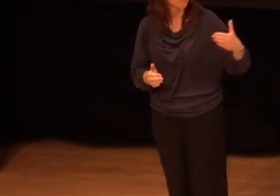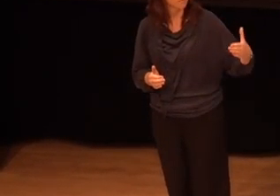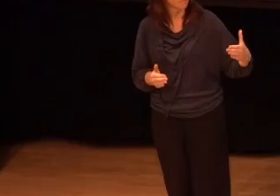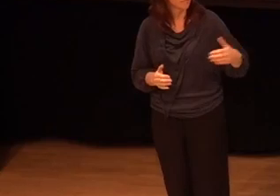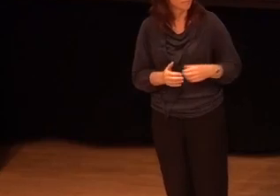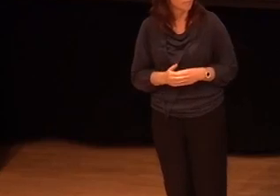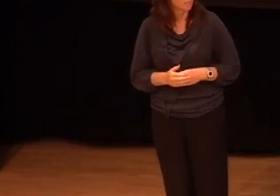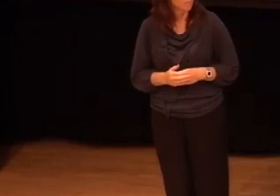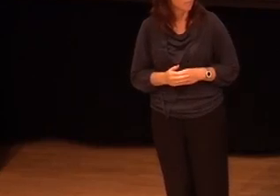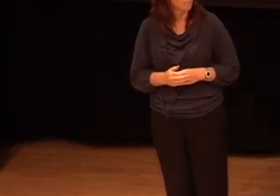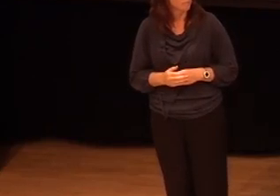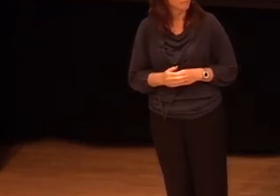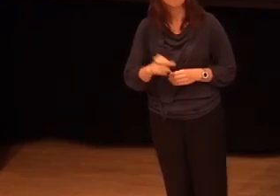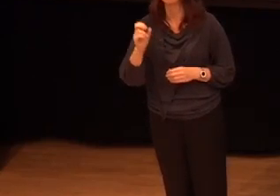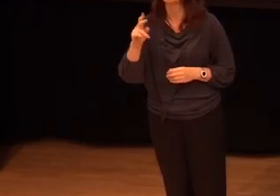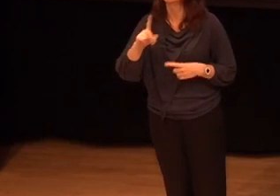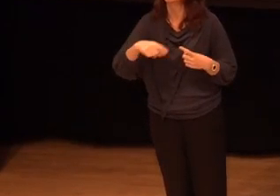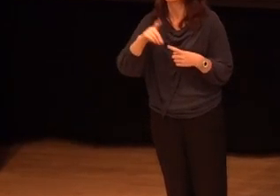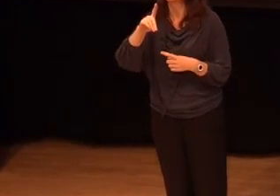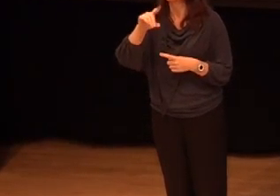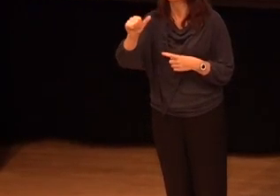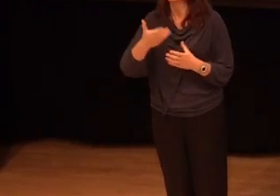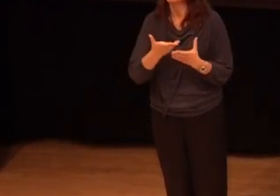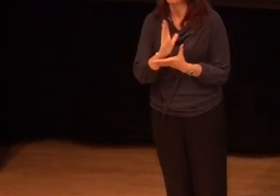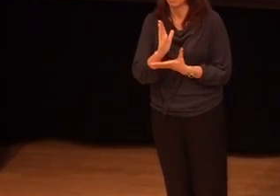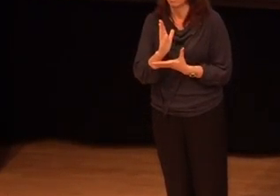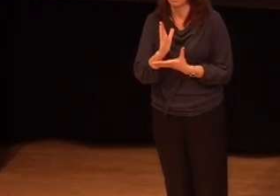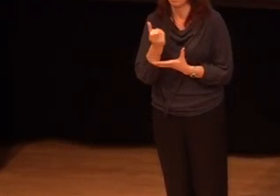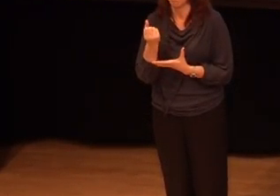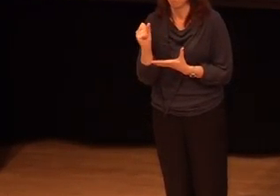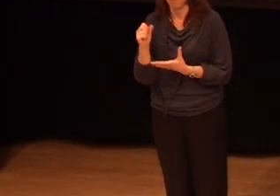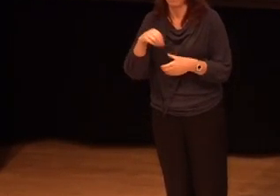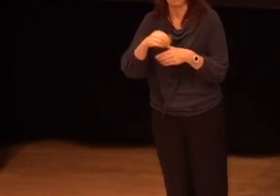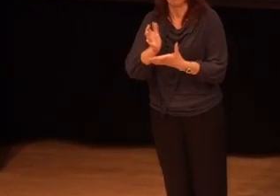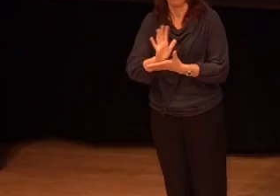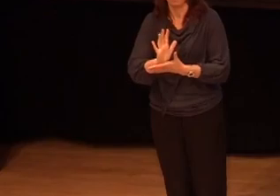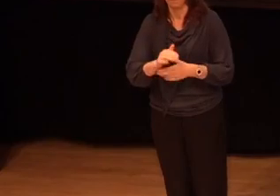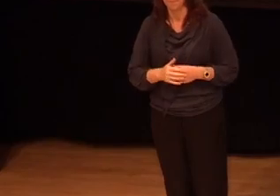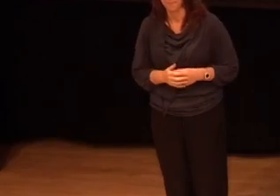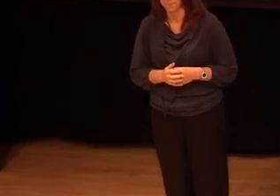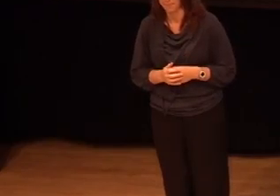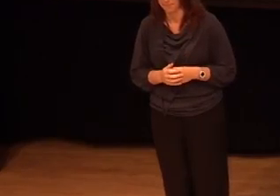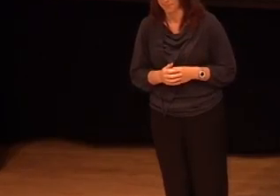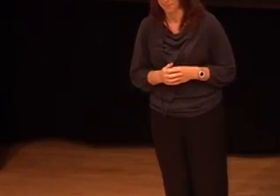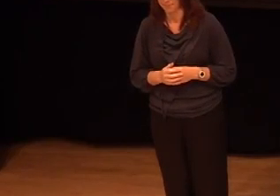Regarding the disability rights movement as it's depicted in the film,